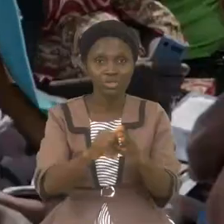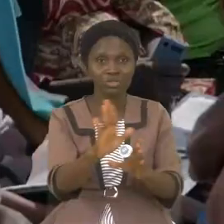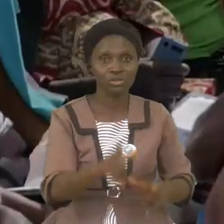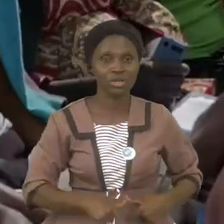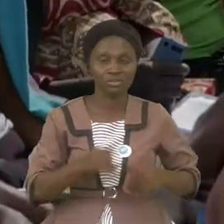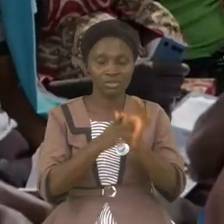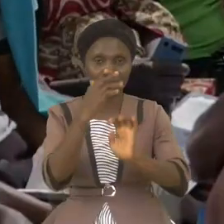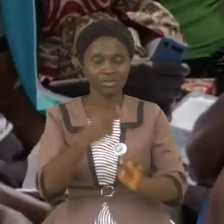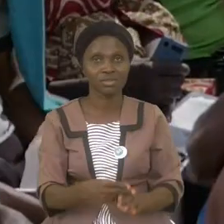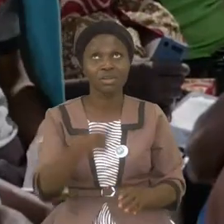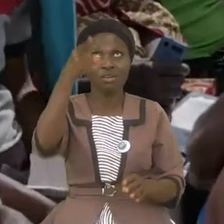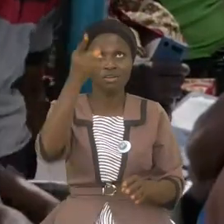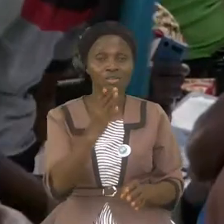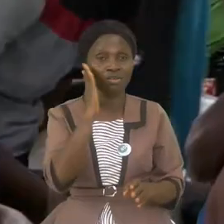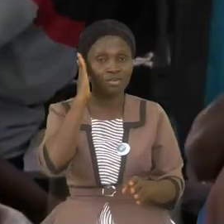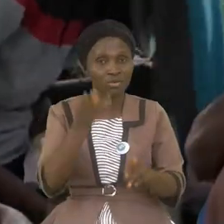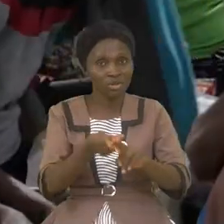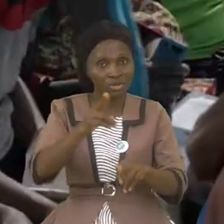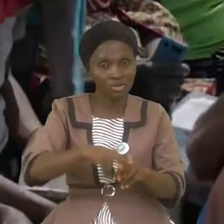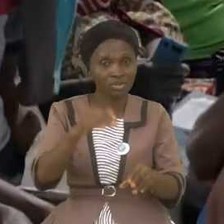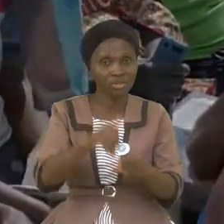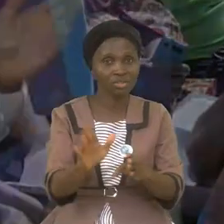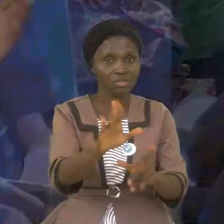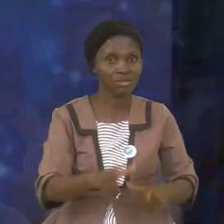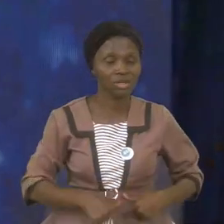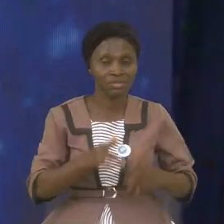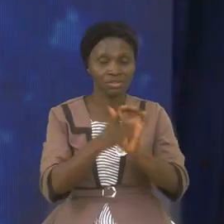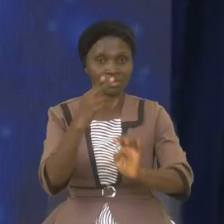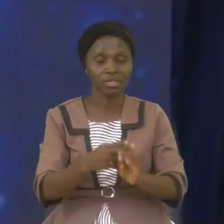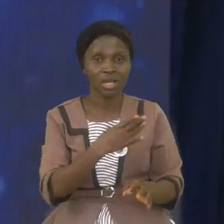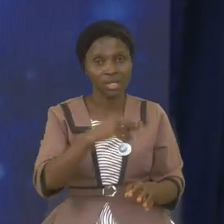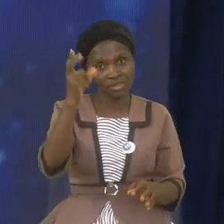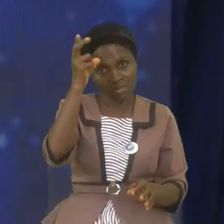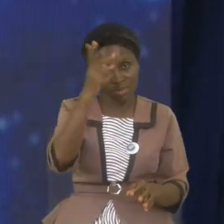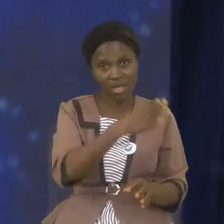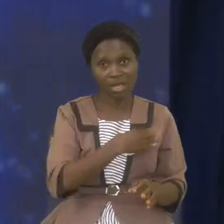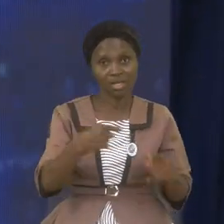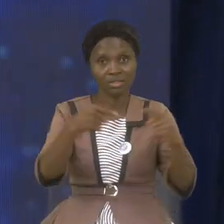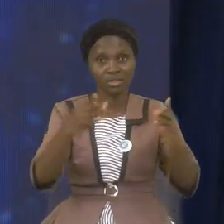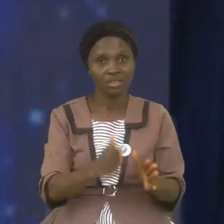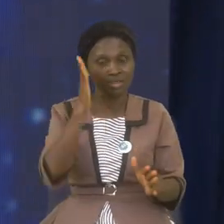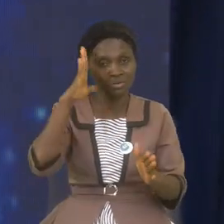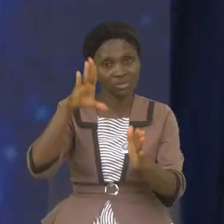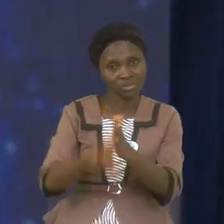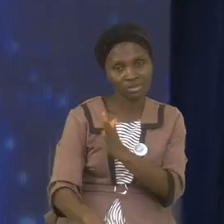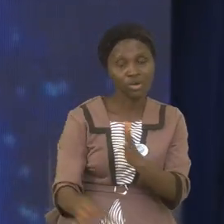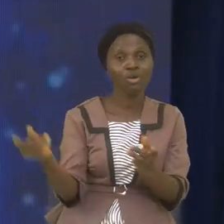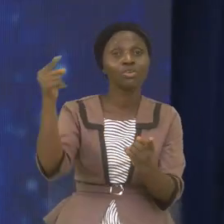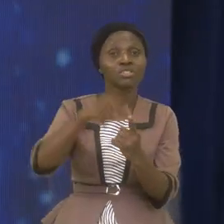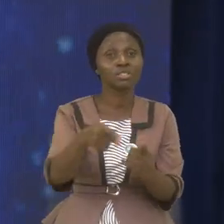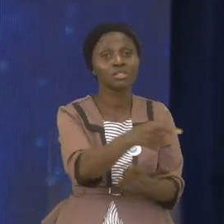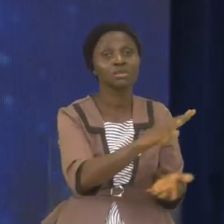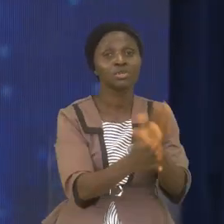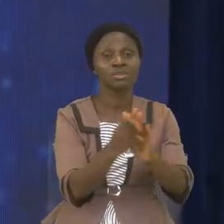life, and Satan and the heathen will decrease, diminish, until they become zero in your life,